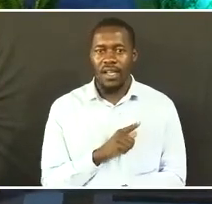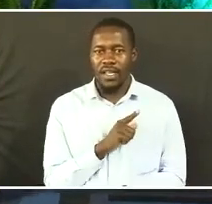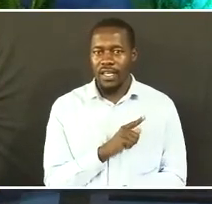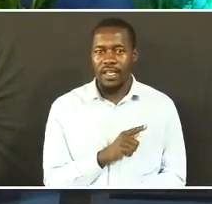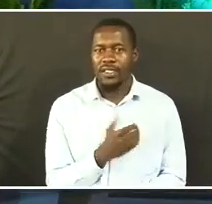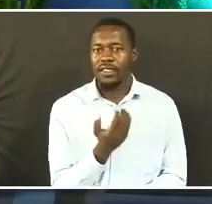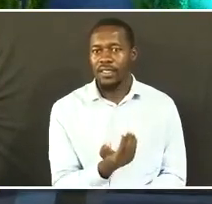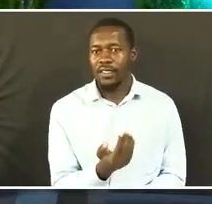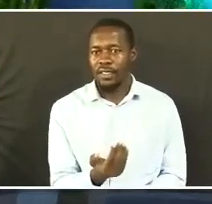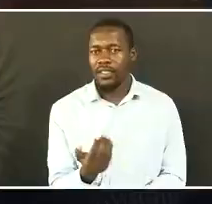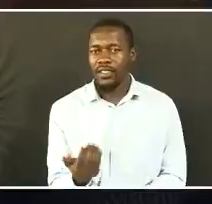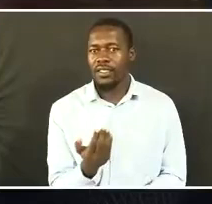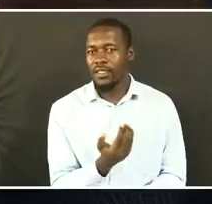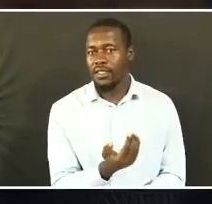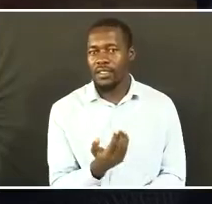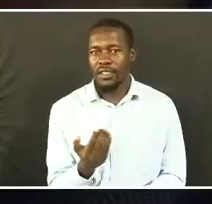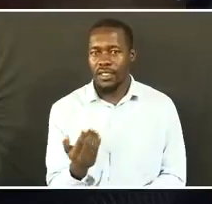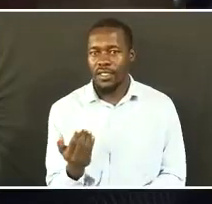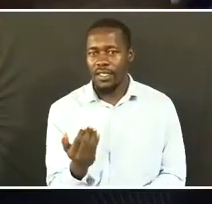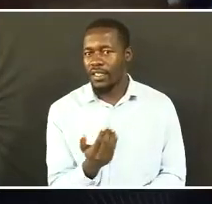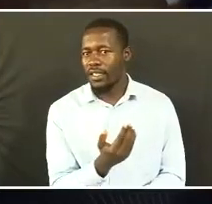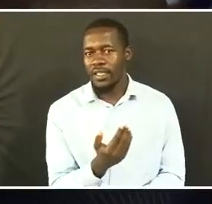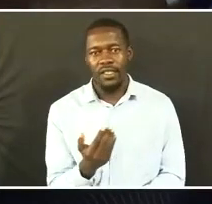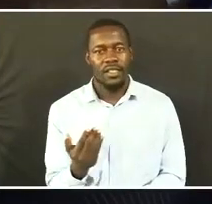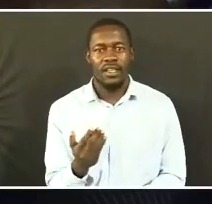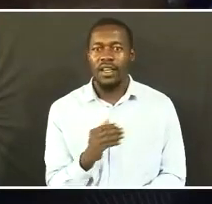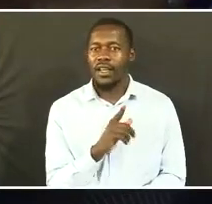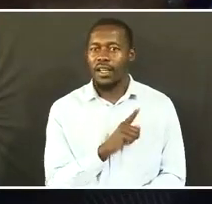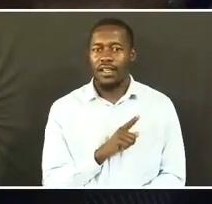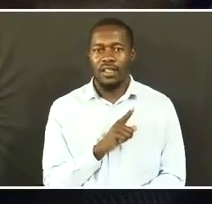Watoto, watoto.